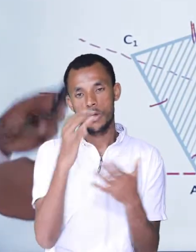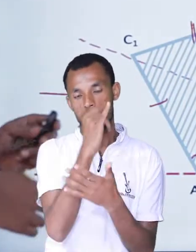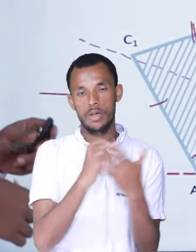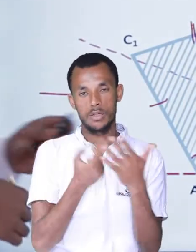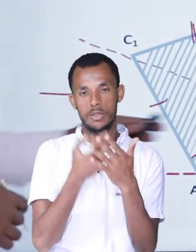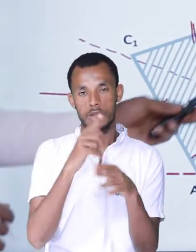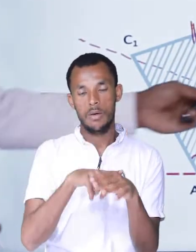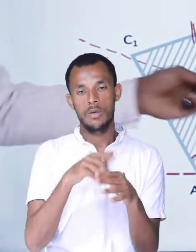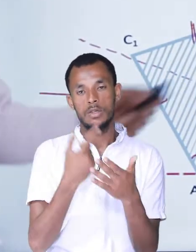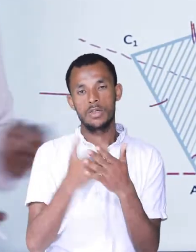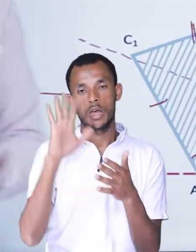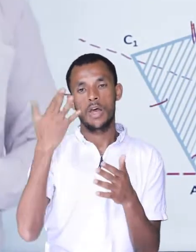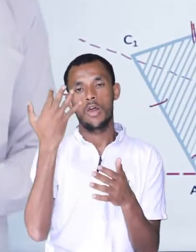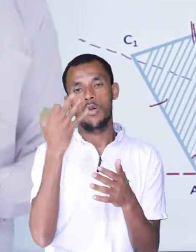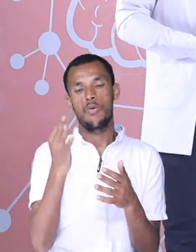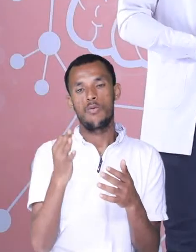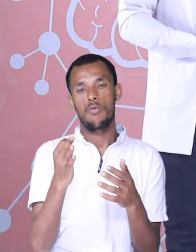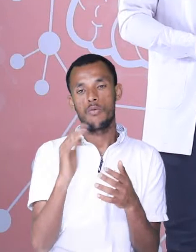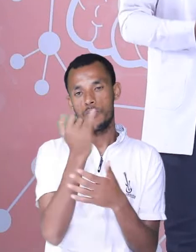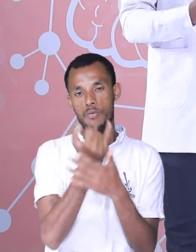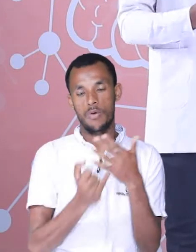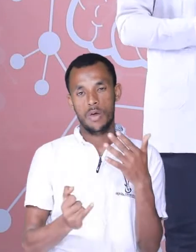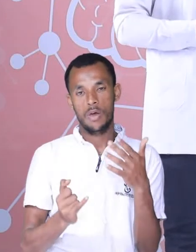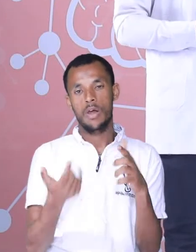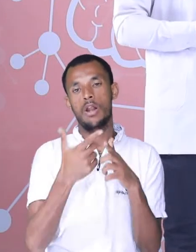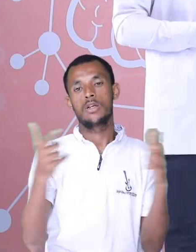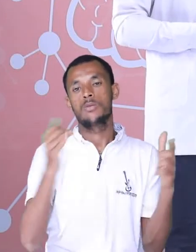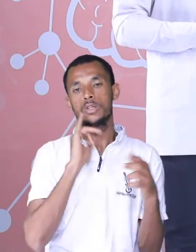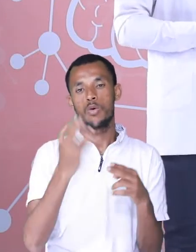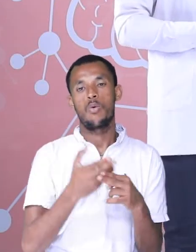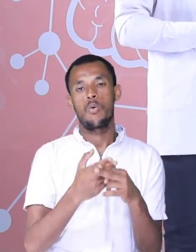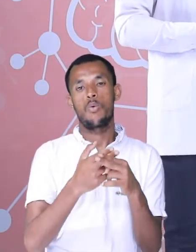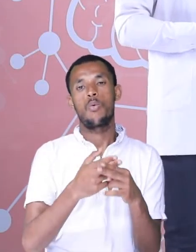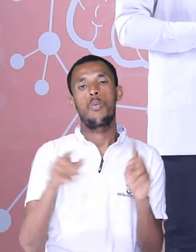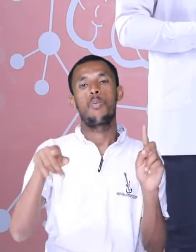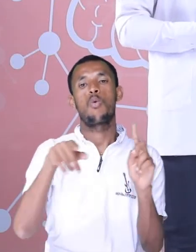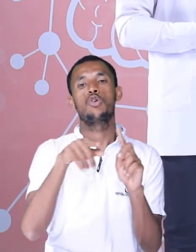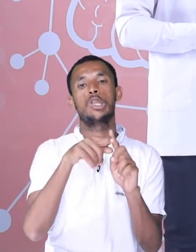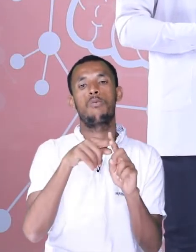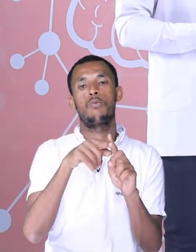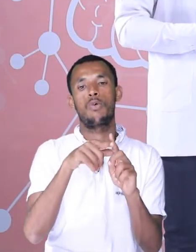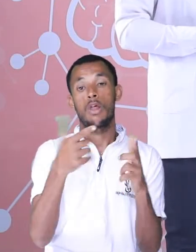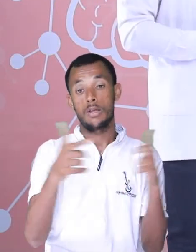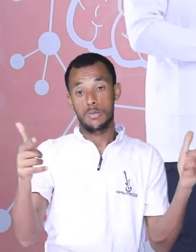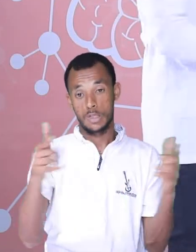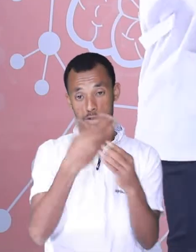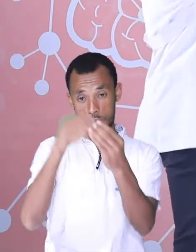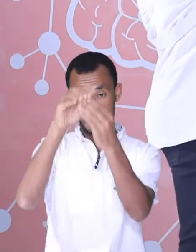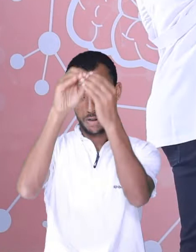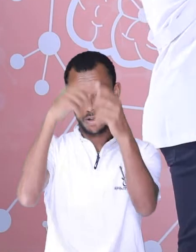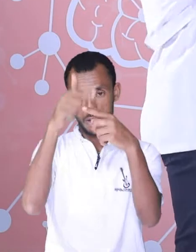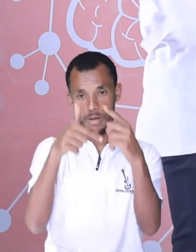this time, this kind of figure or enlargement is called a positive enlargement.